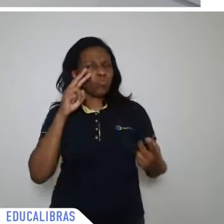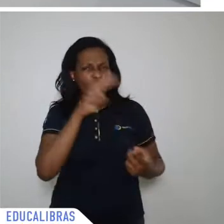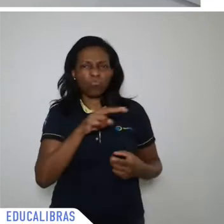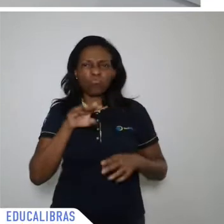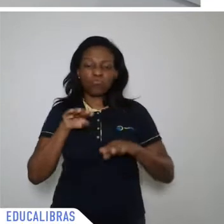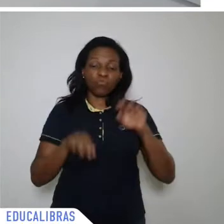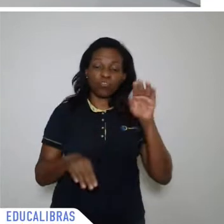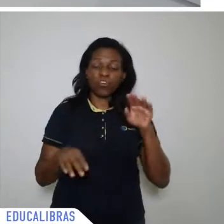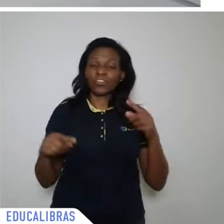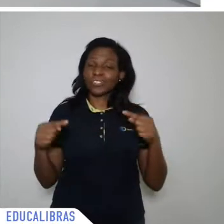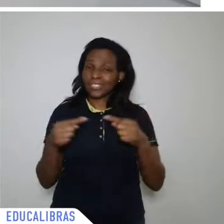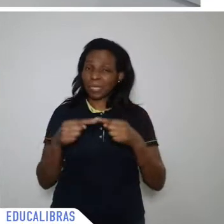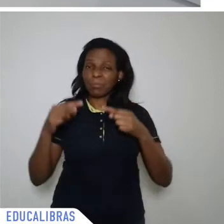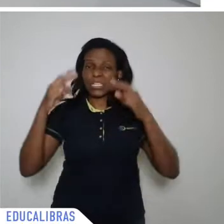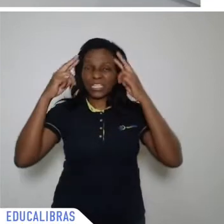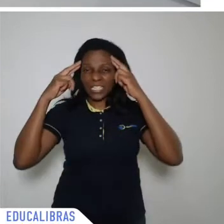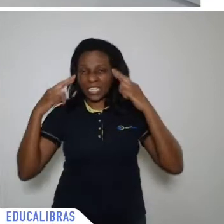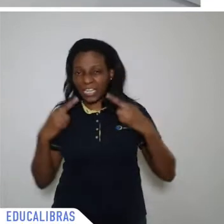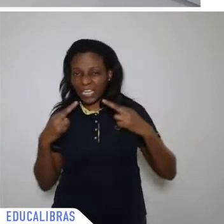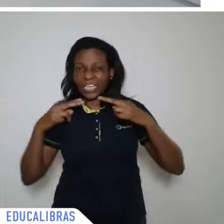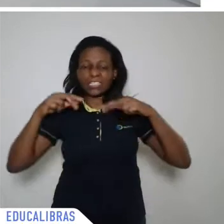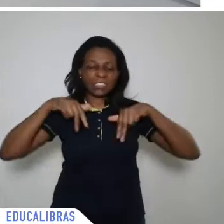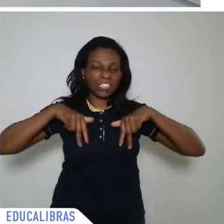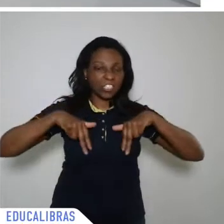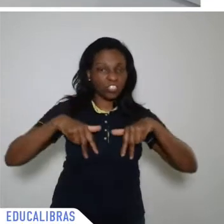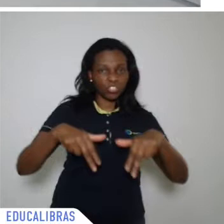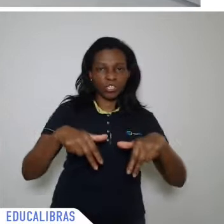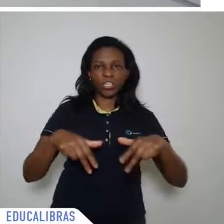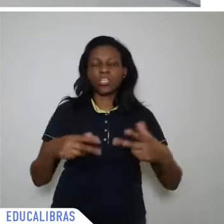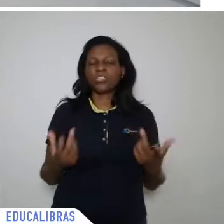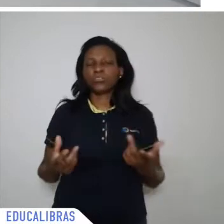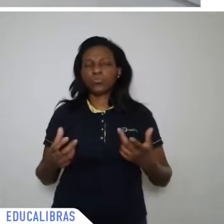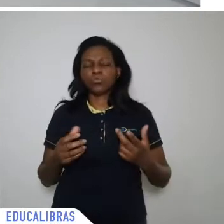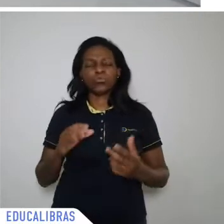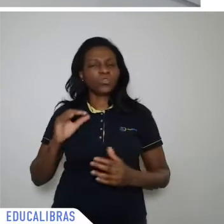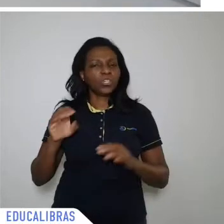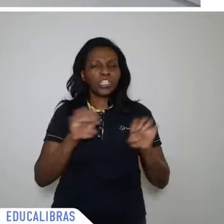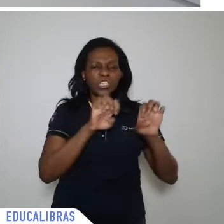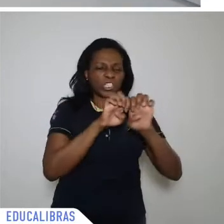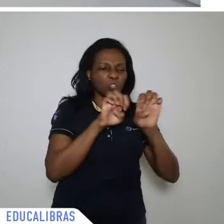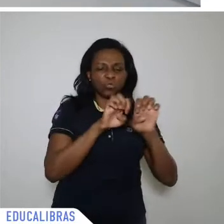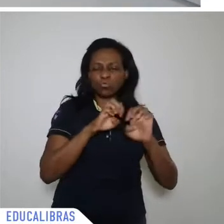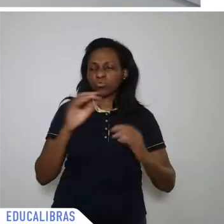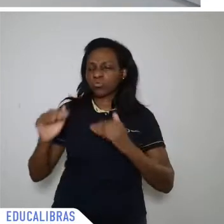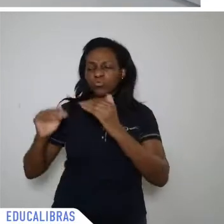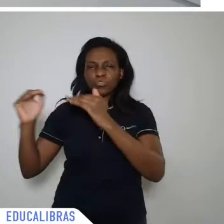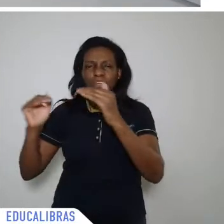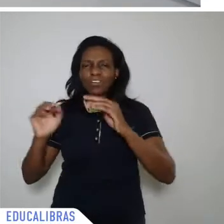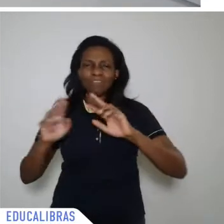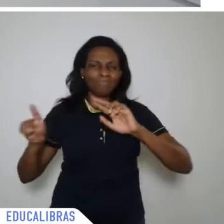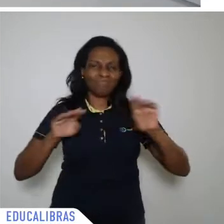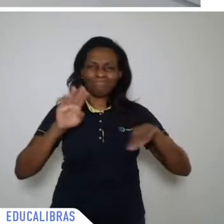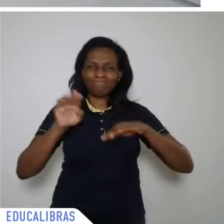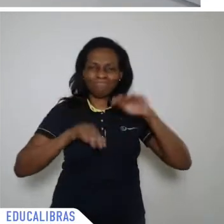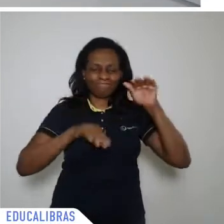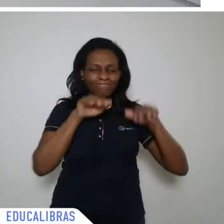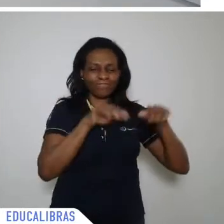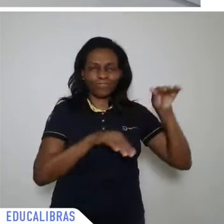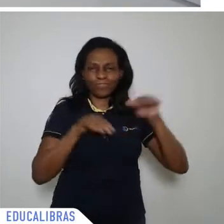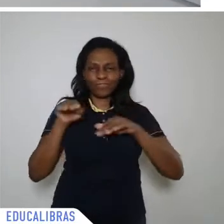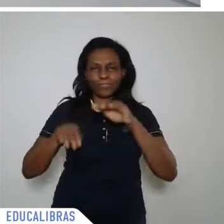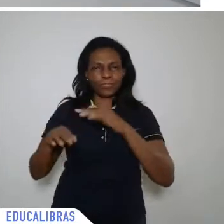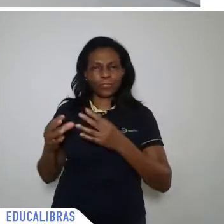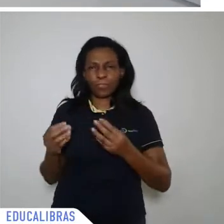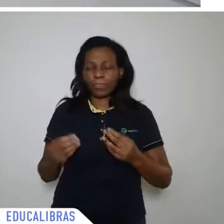a scenario of inequality in which race and gender present themselves with structural